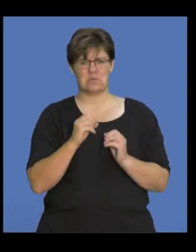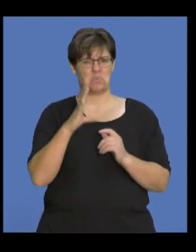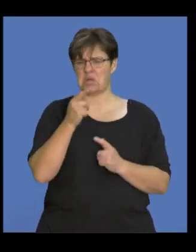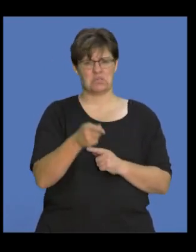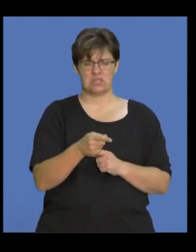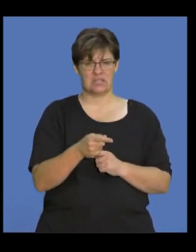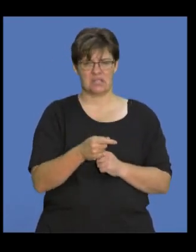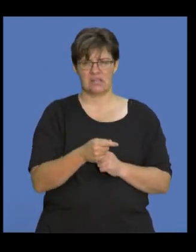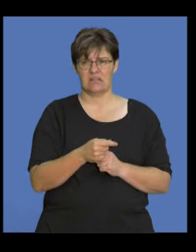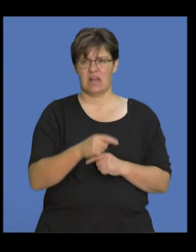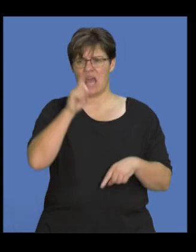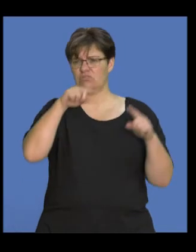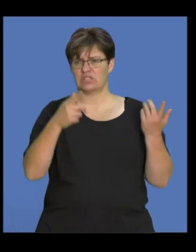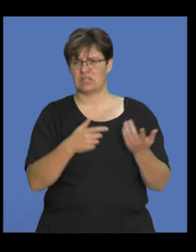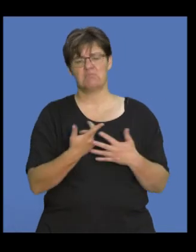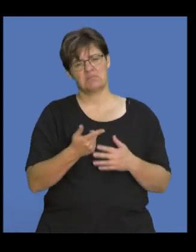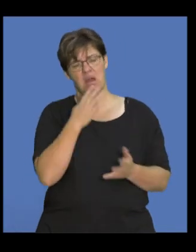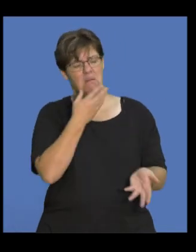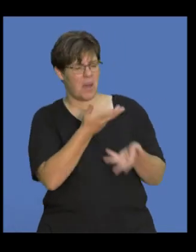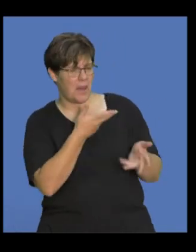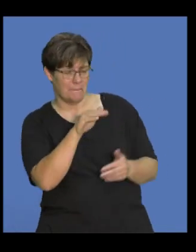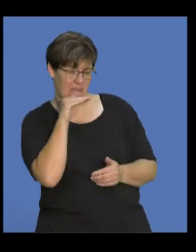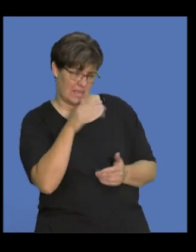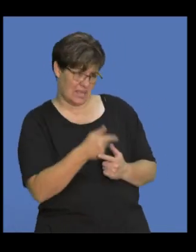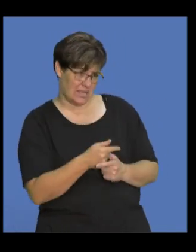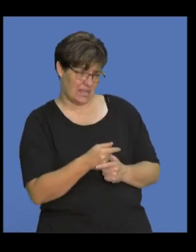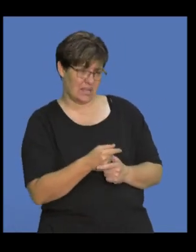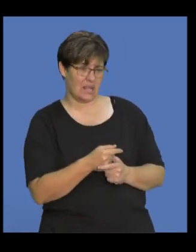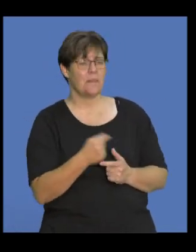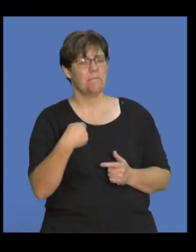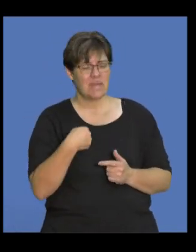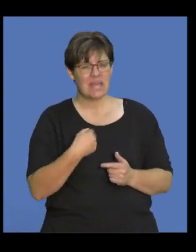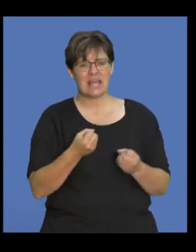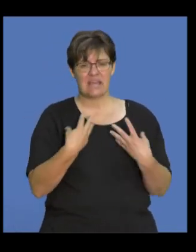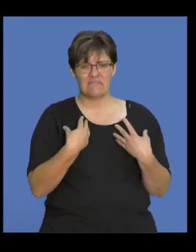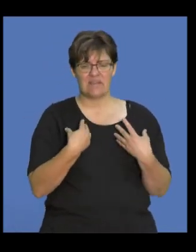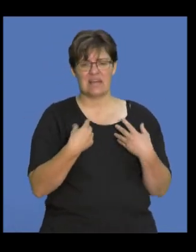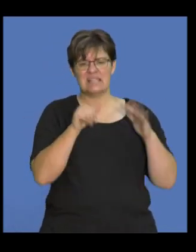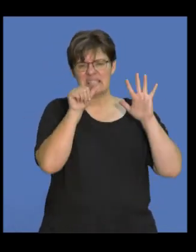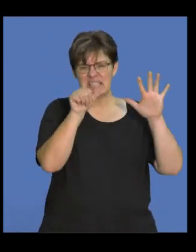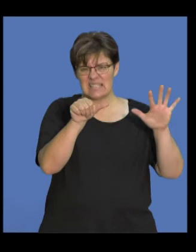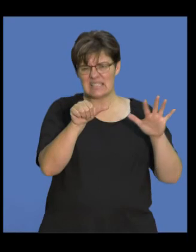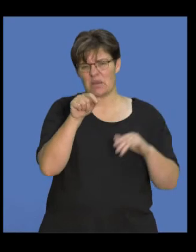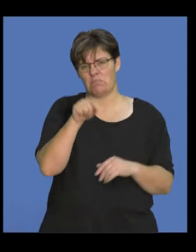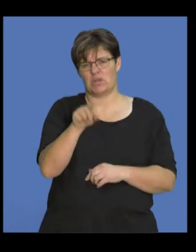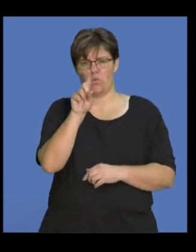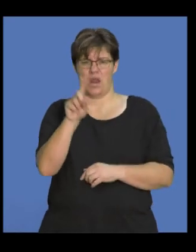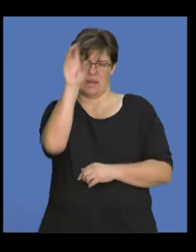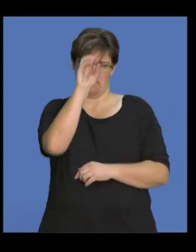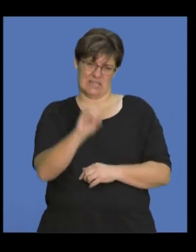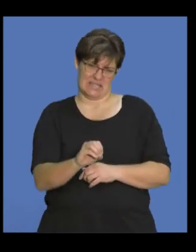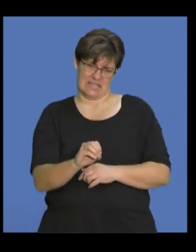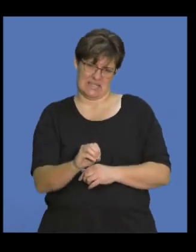of an interest rate. So you can talk to the bank and say, guys, like, just give me 6.1%